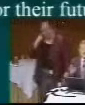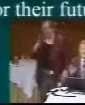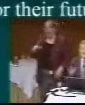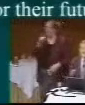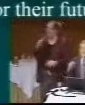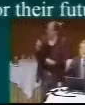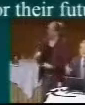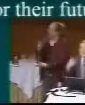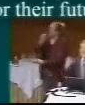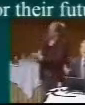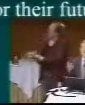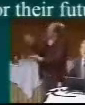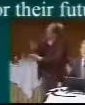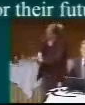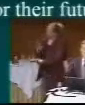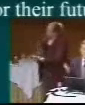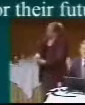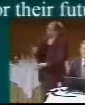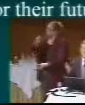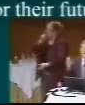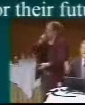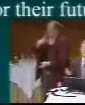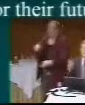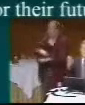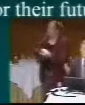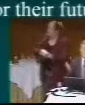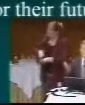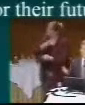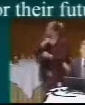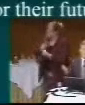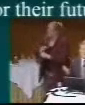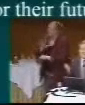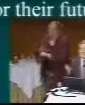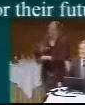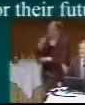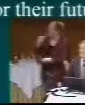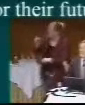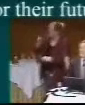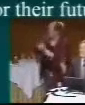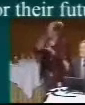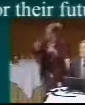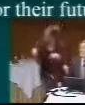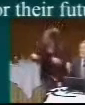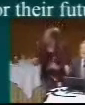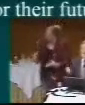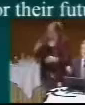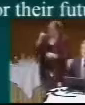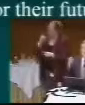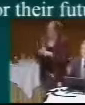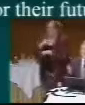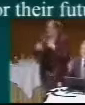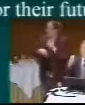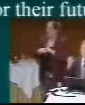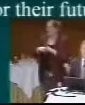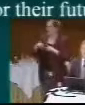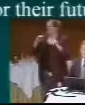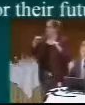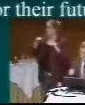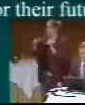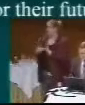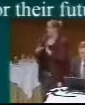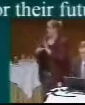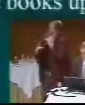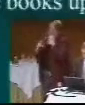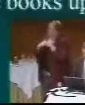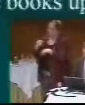the schools for this. We don't, in fact, support enough taxes to provide the instructional technologies that schools really need. It's our faults,